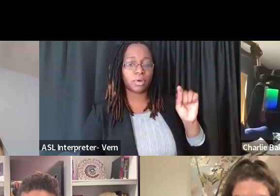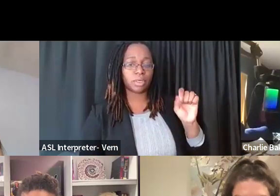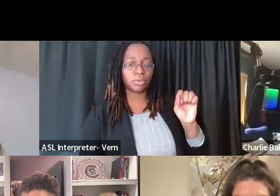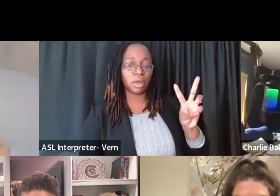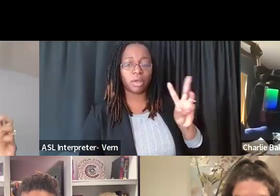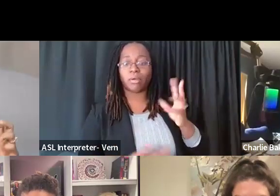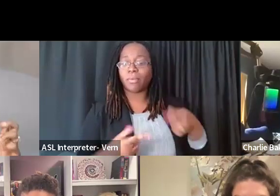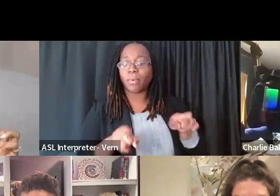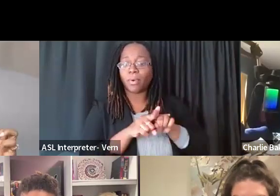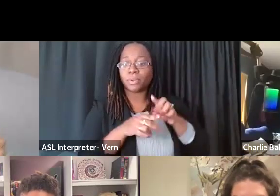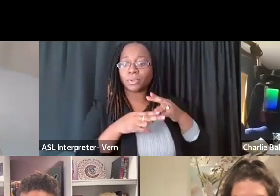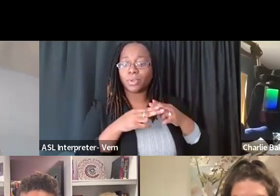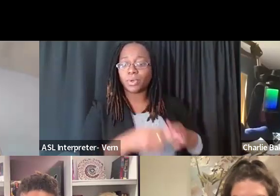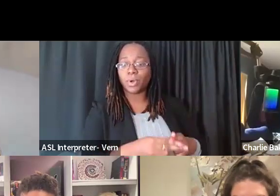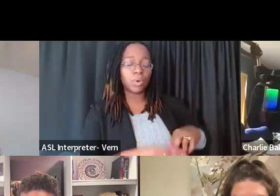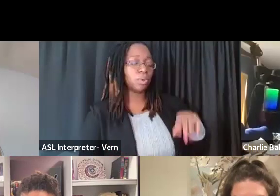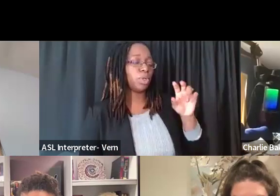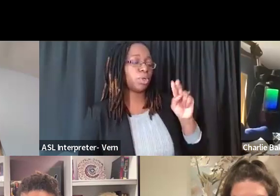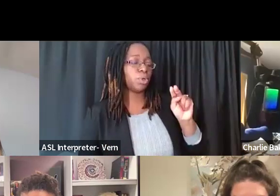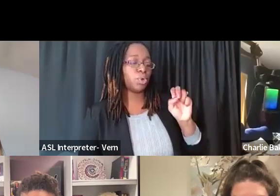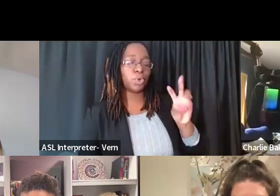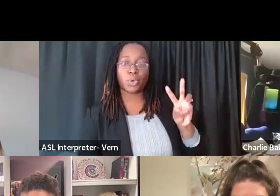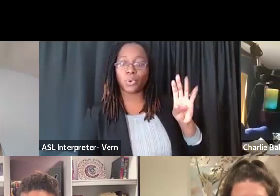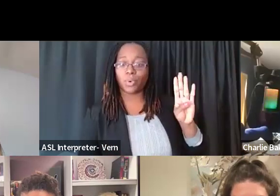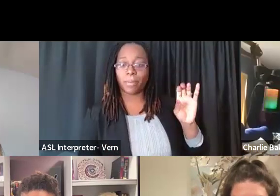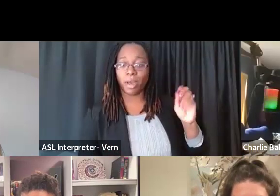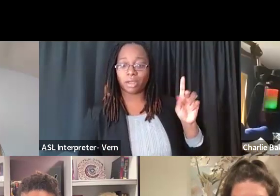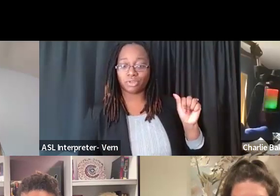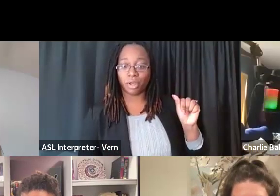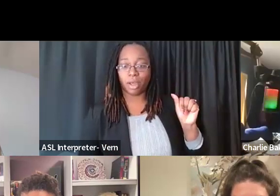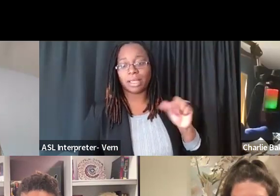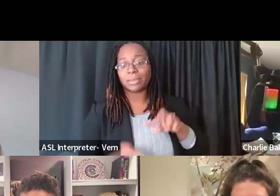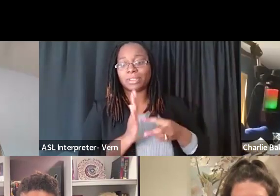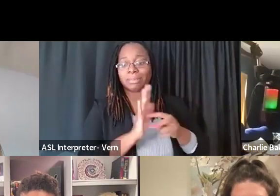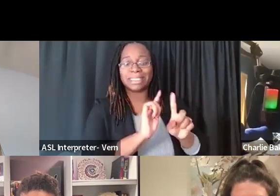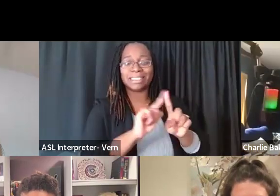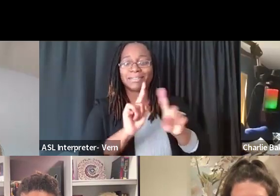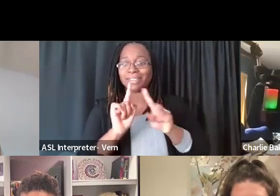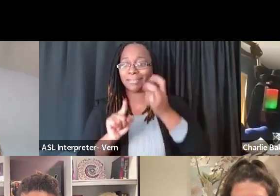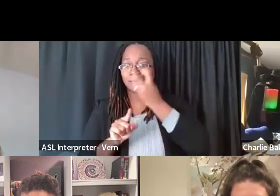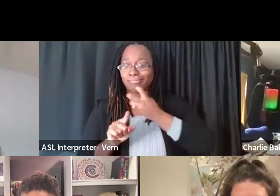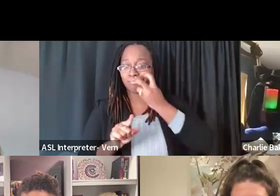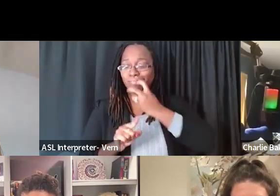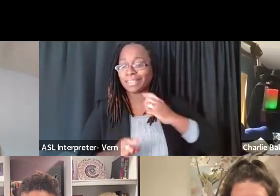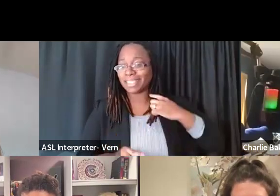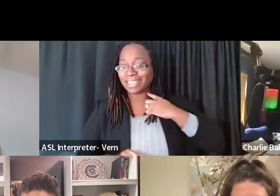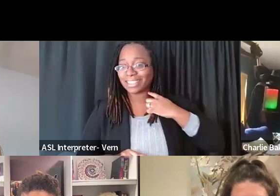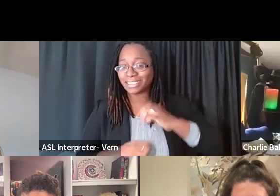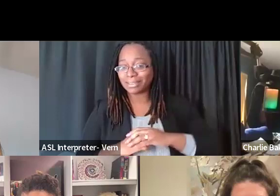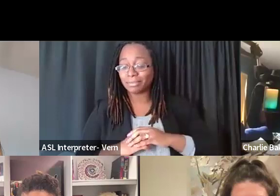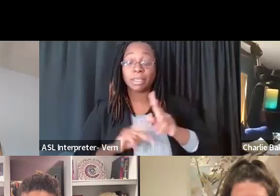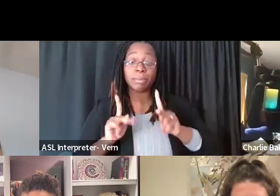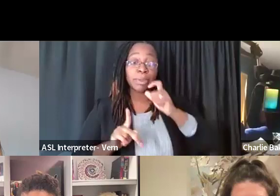the place of other tongues. For thousands of years, people have lived along the Mississippi